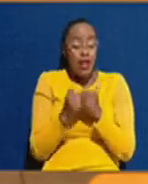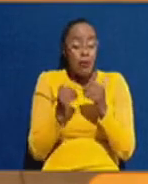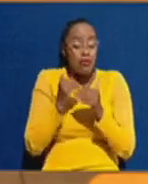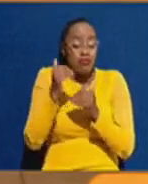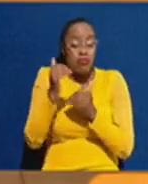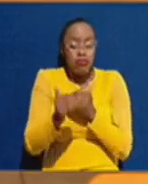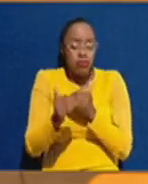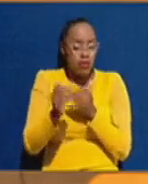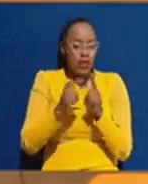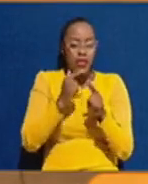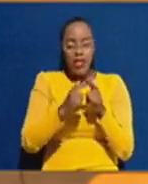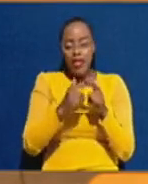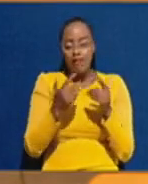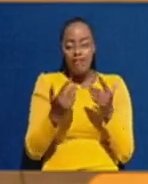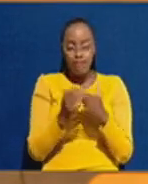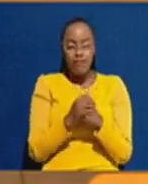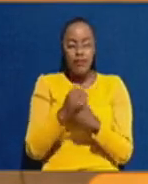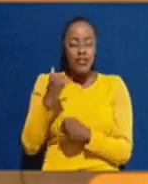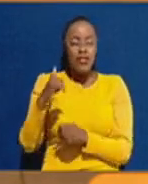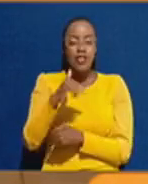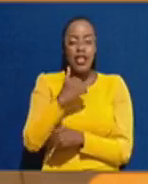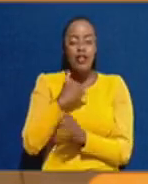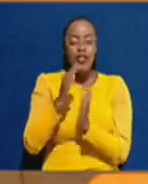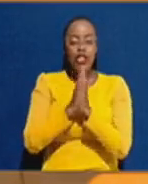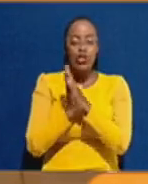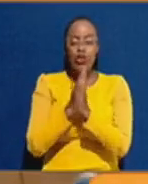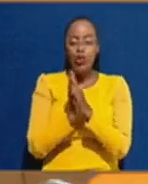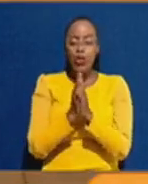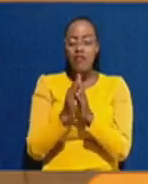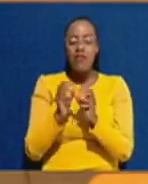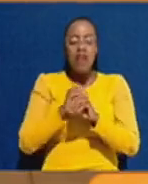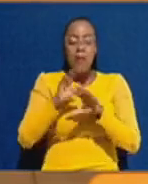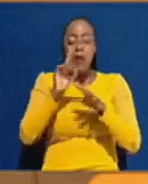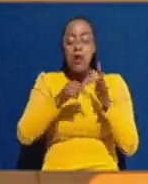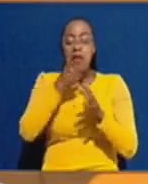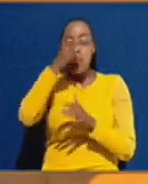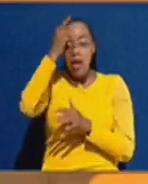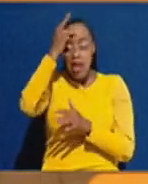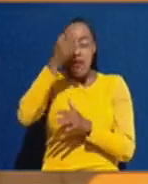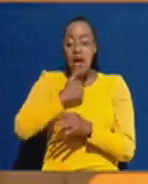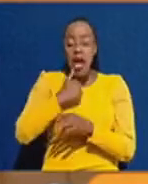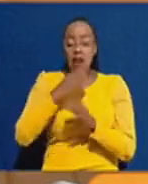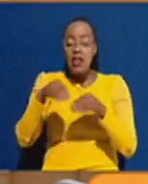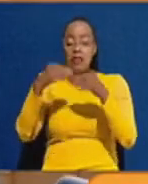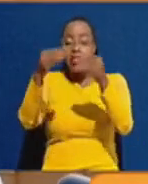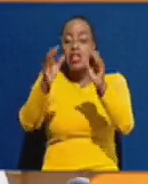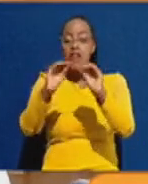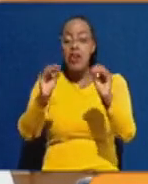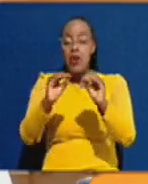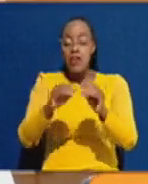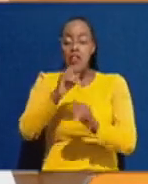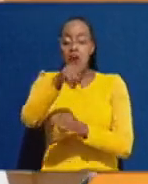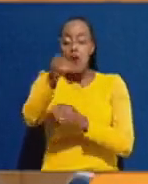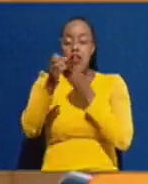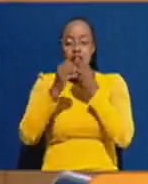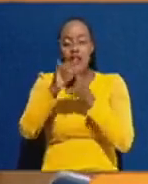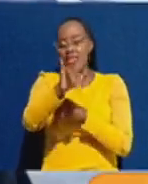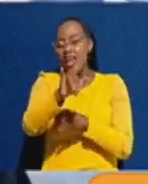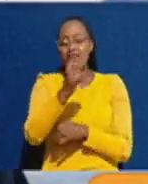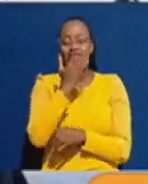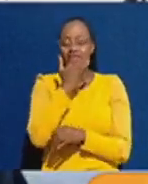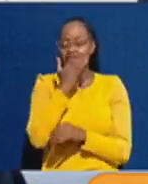an episode occurred, and therefore the story doing the rounds that the parents have not been given right information is not